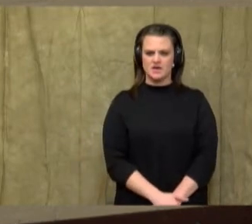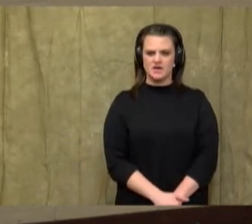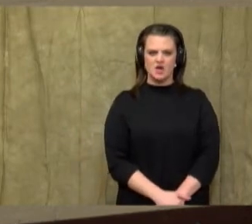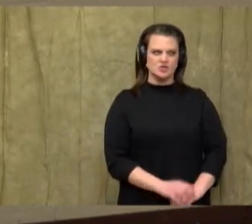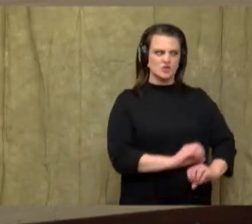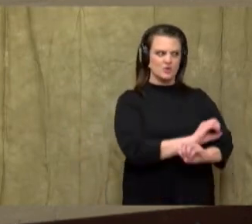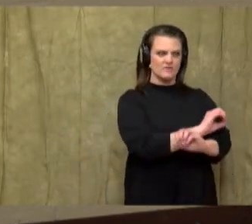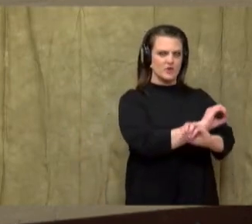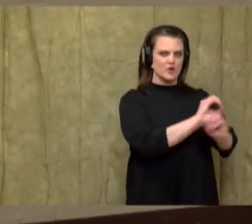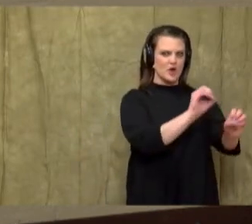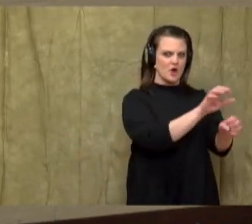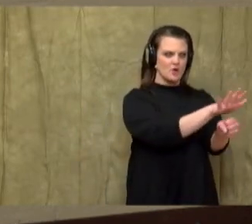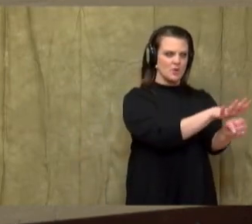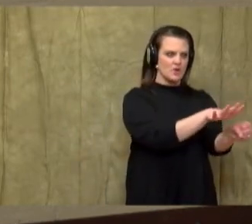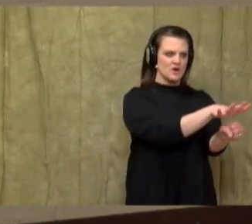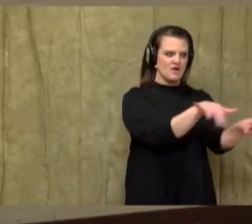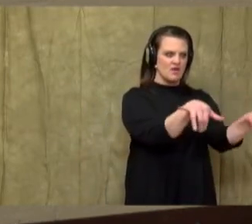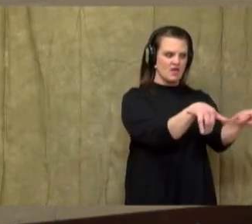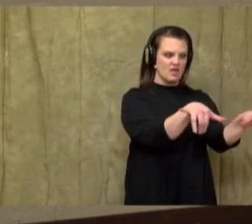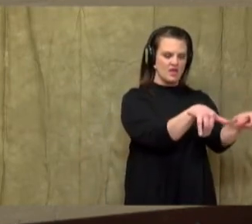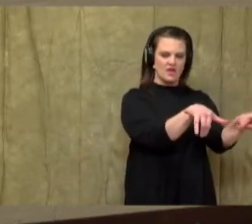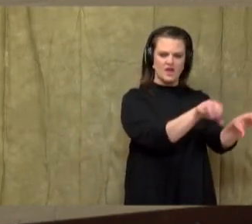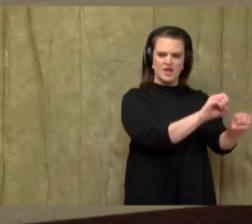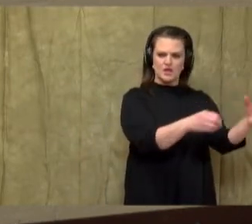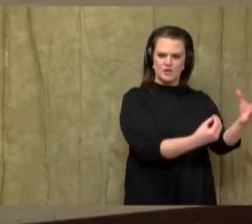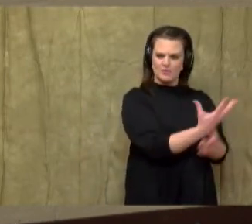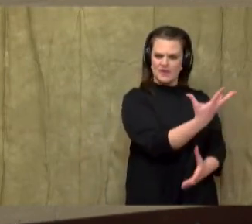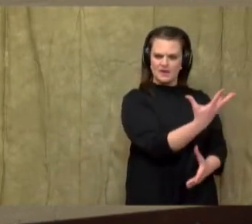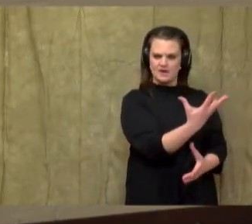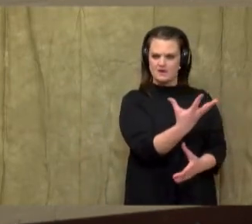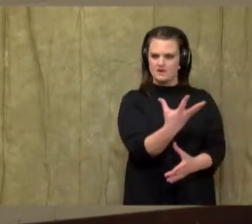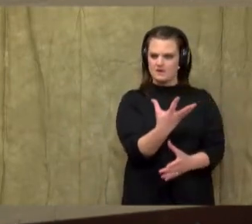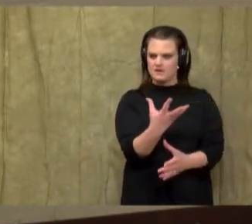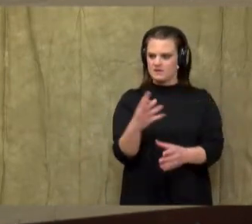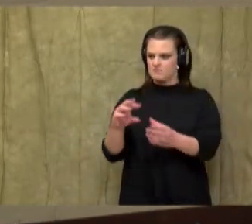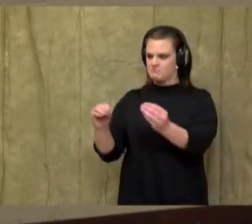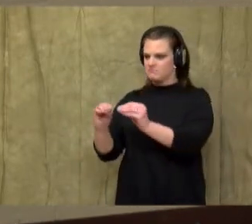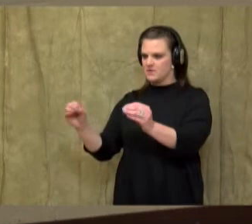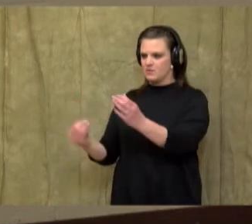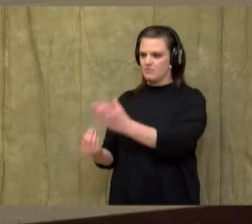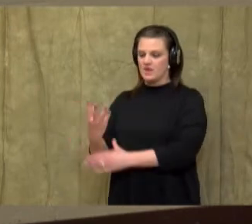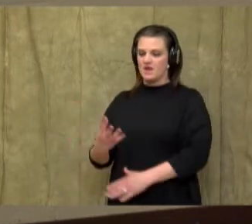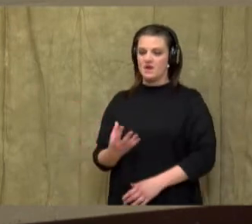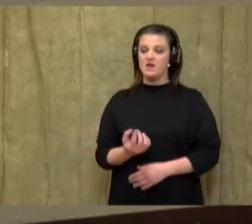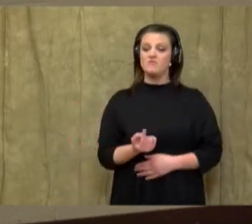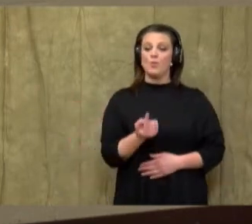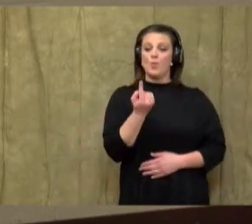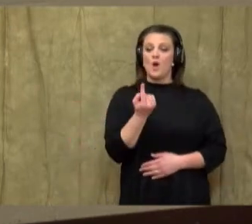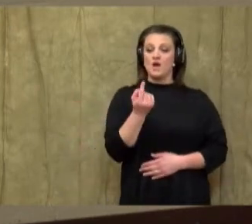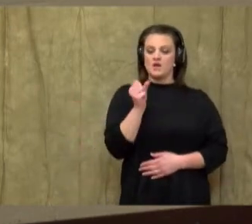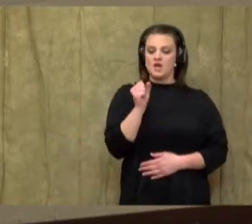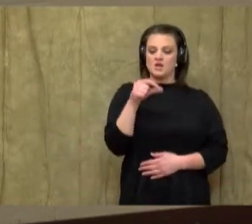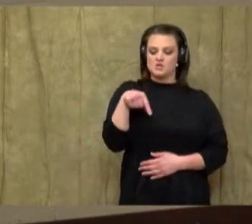no tomato plants and there's no pepper plants. But what if there's 1 square foot?